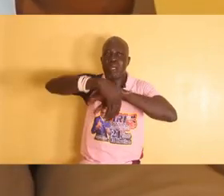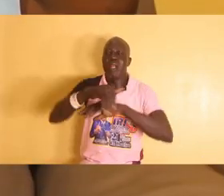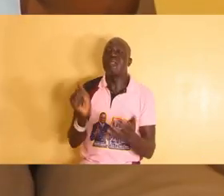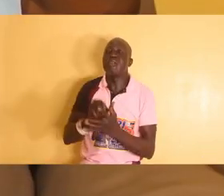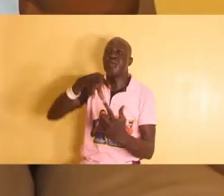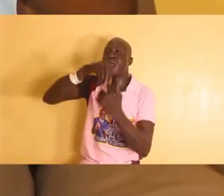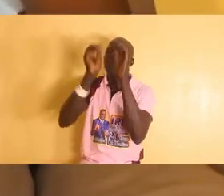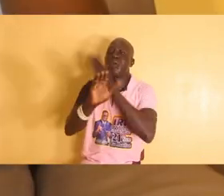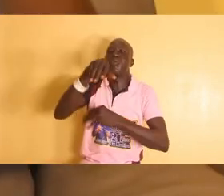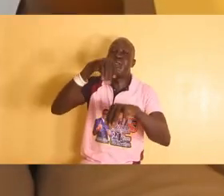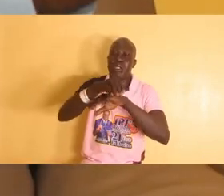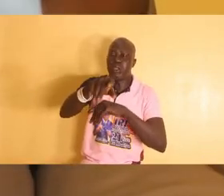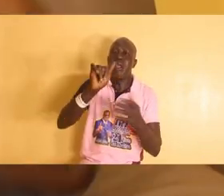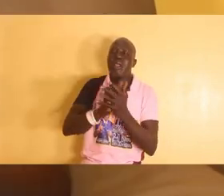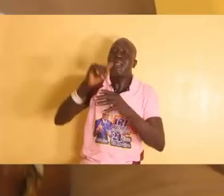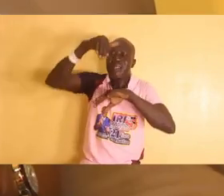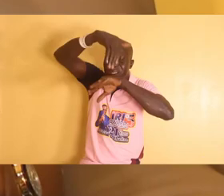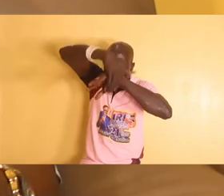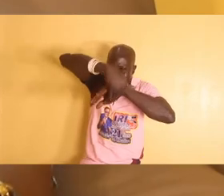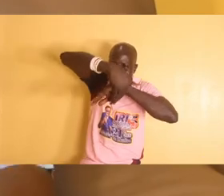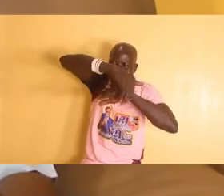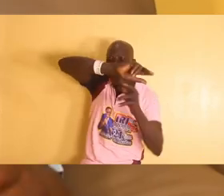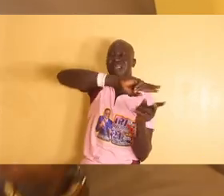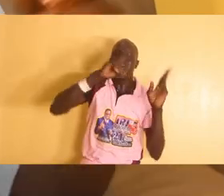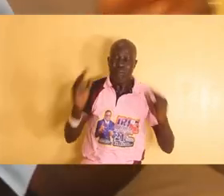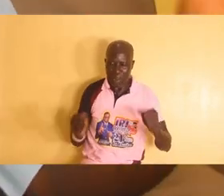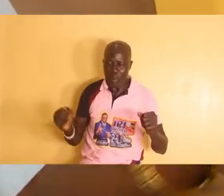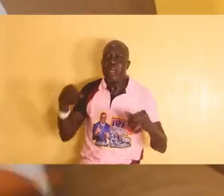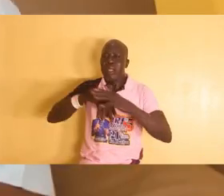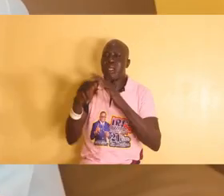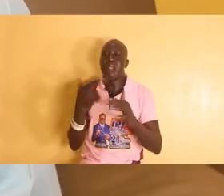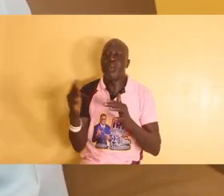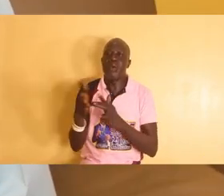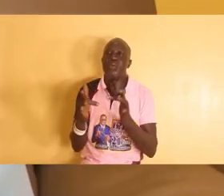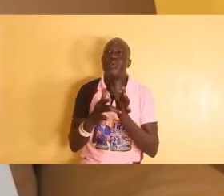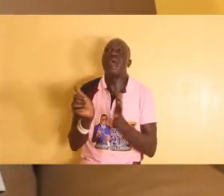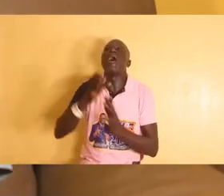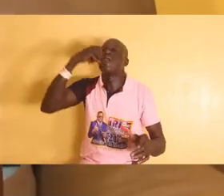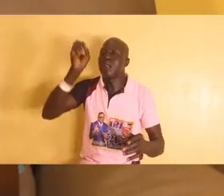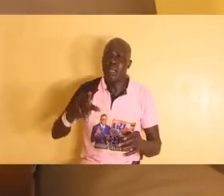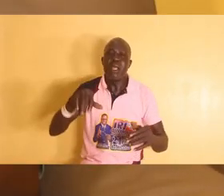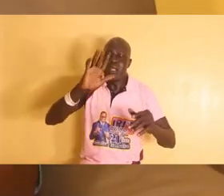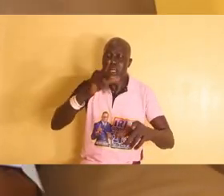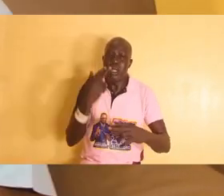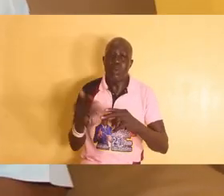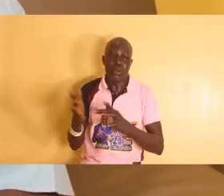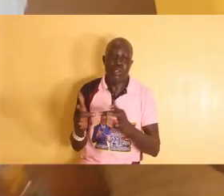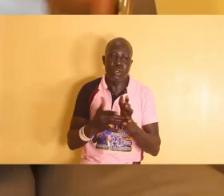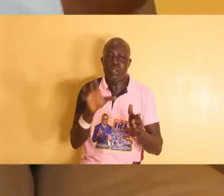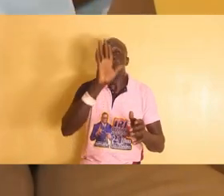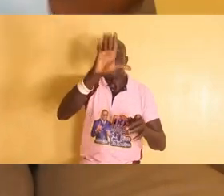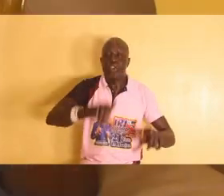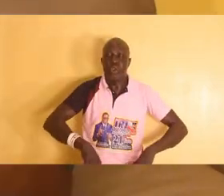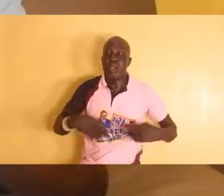is a special one. It's not that same thing. That night will be powerful. In the name of Jesus, I declare. In the name of